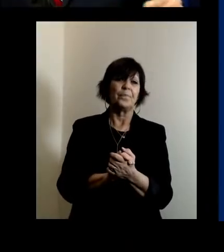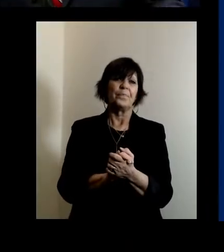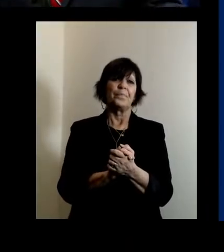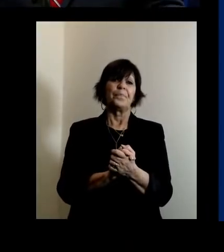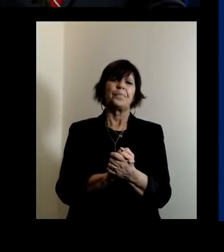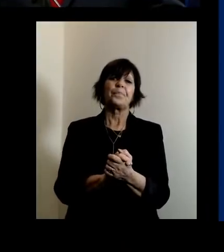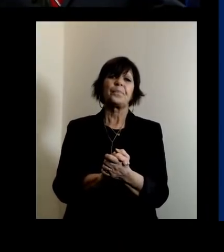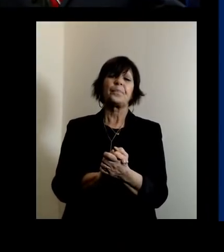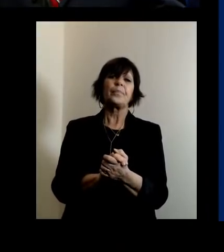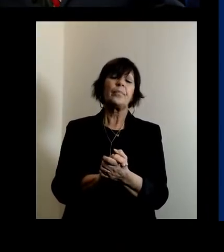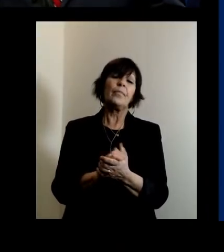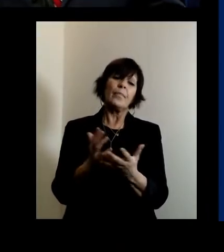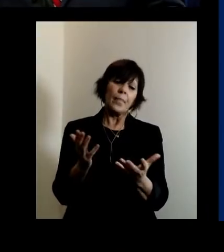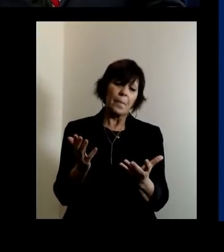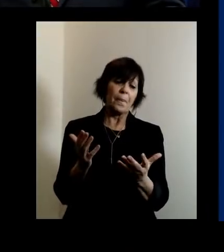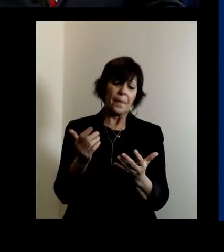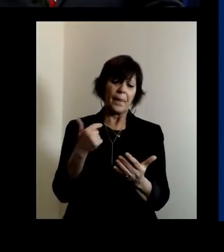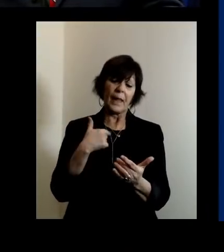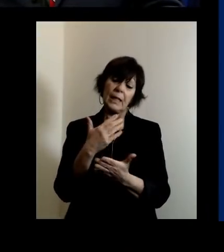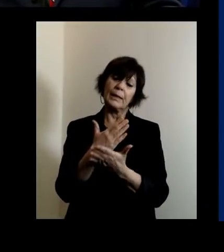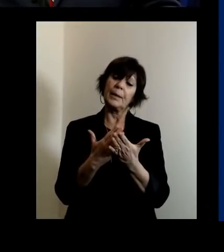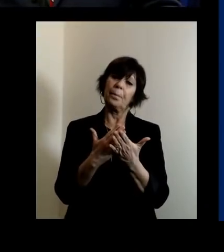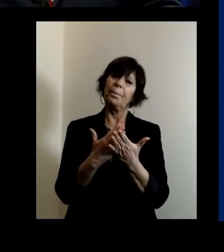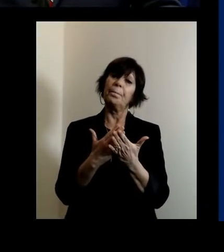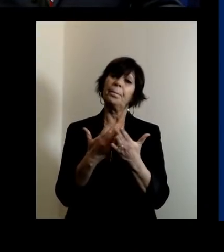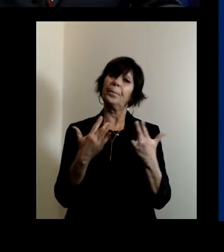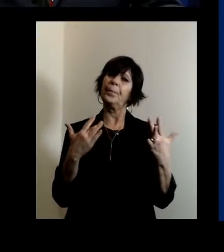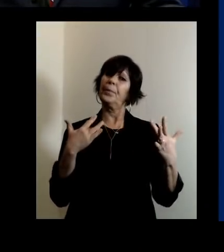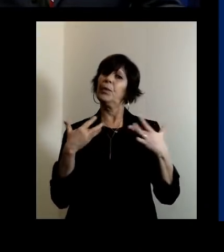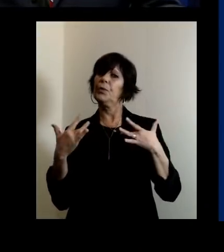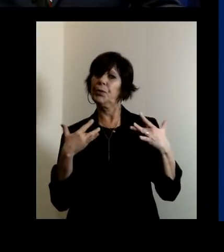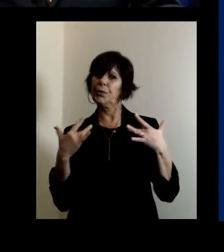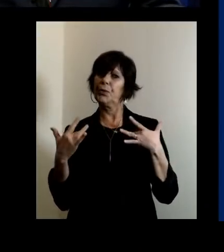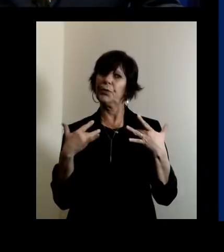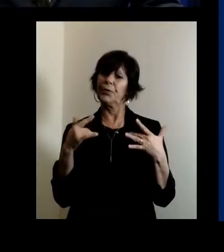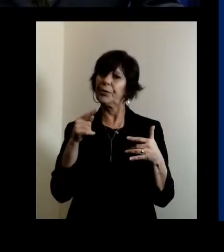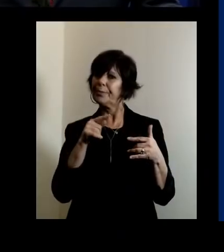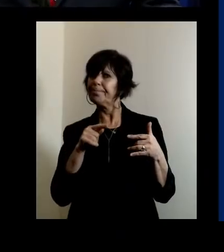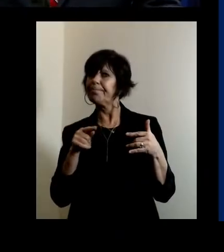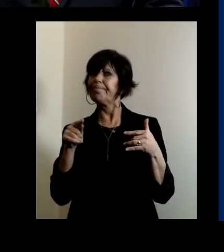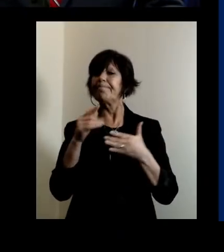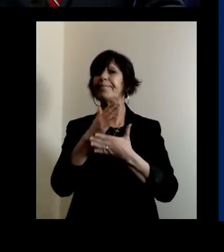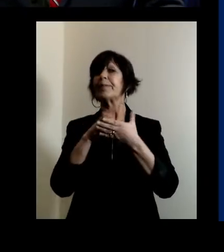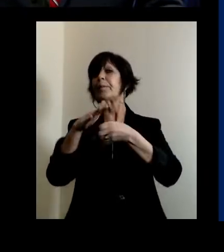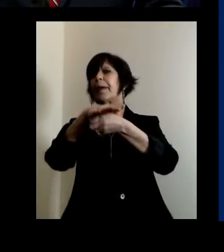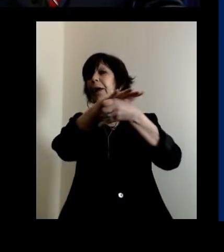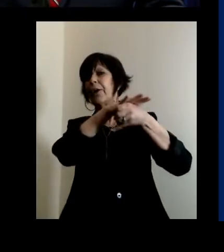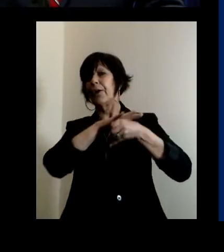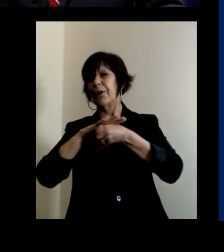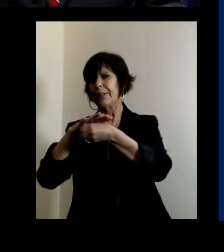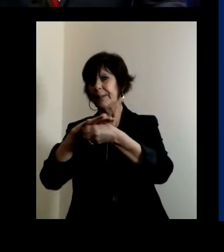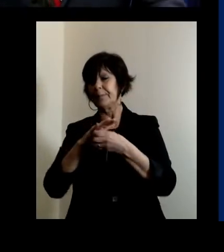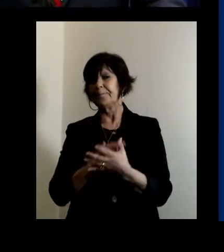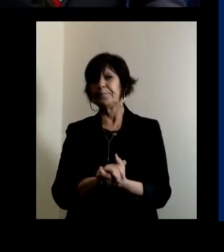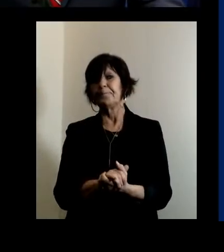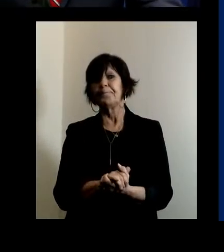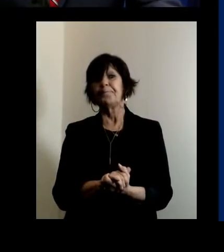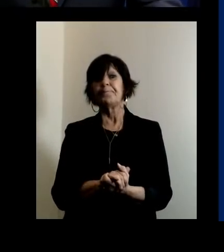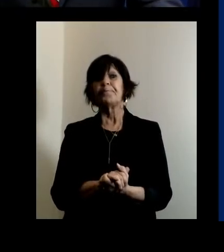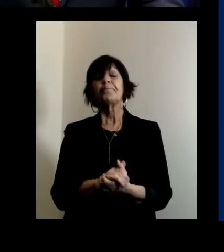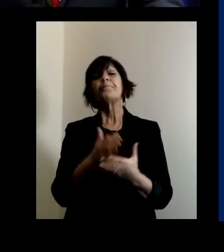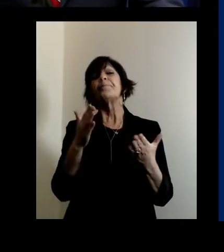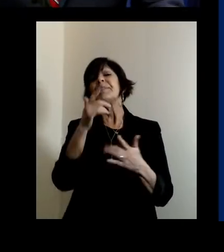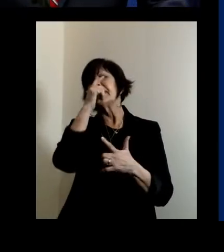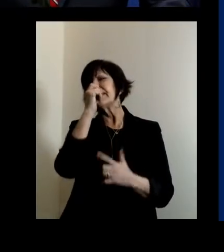9% positive. So we have some significant concerns about certain areas of the county. And here's